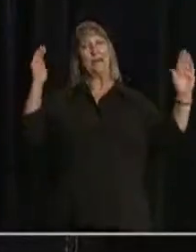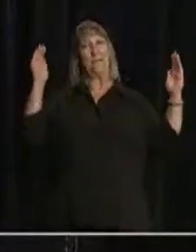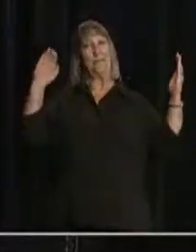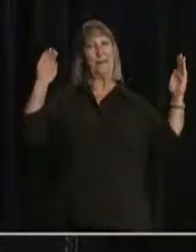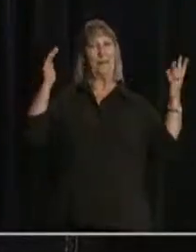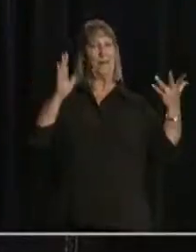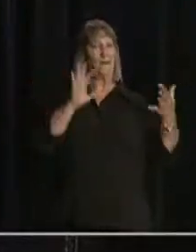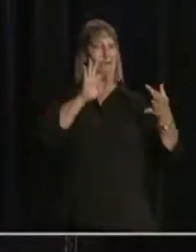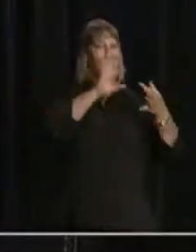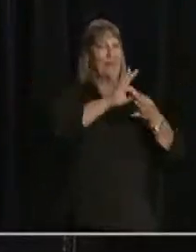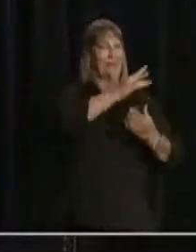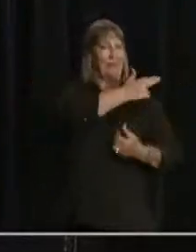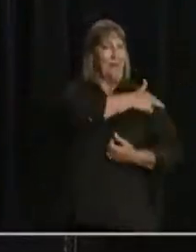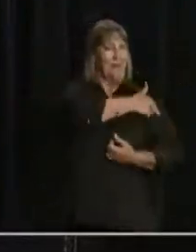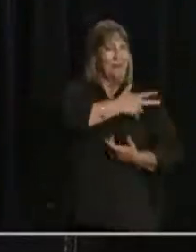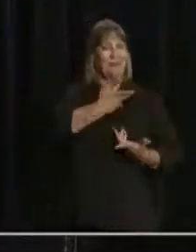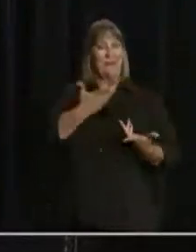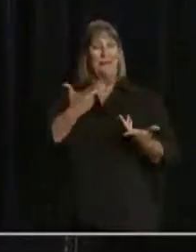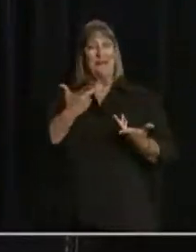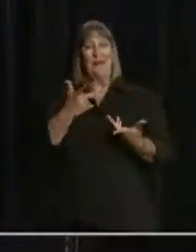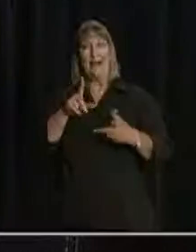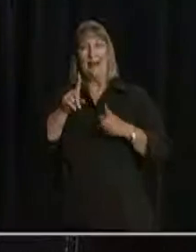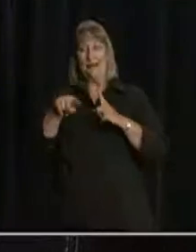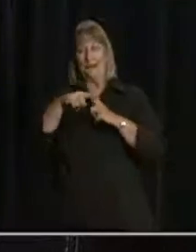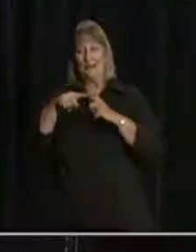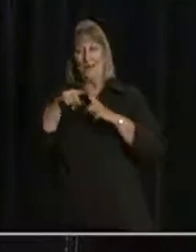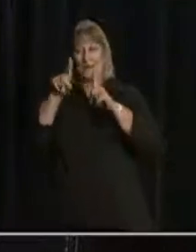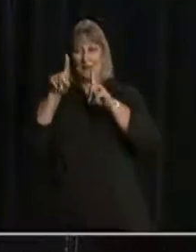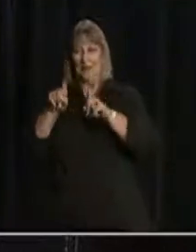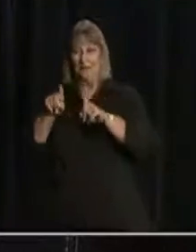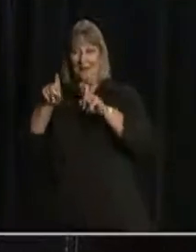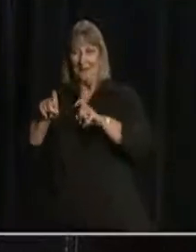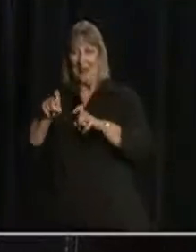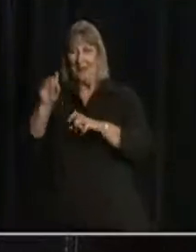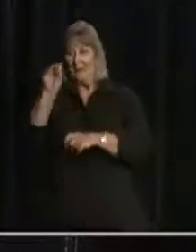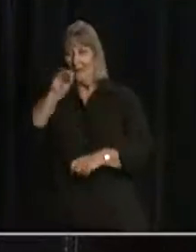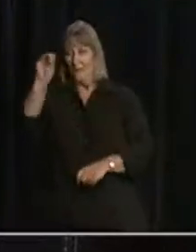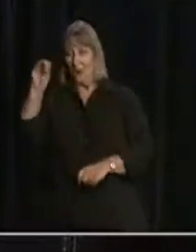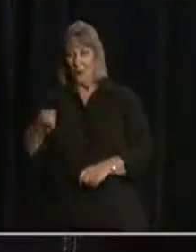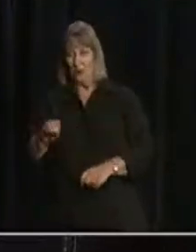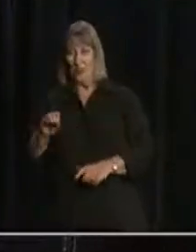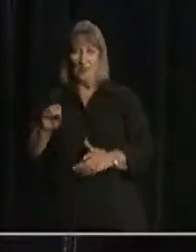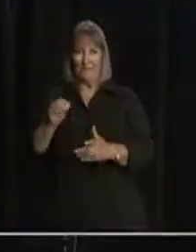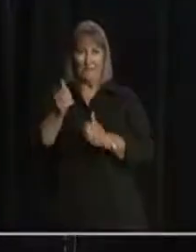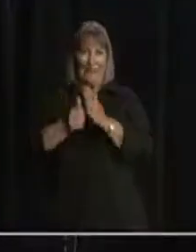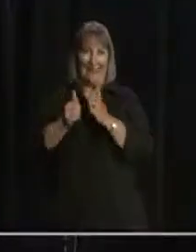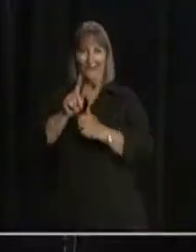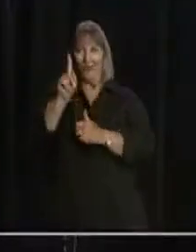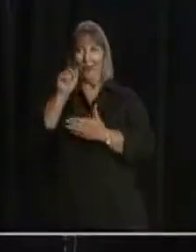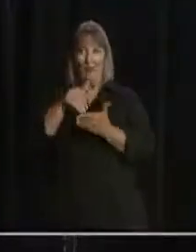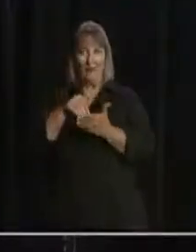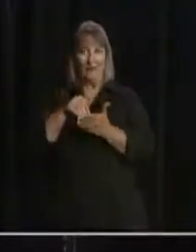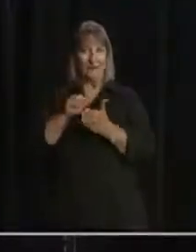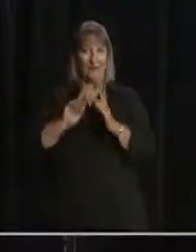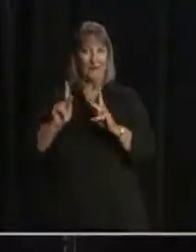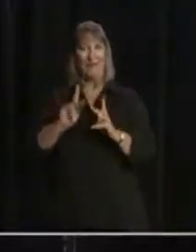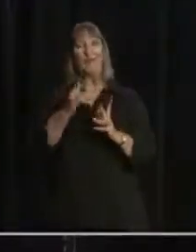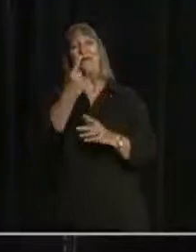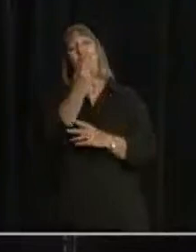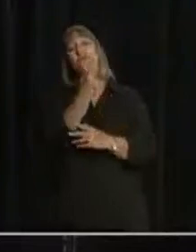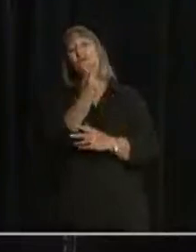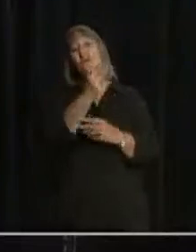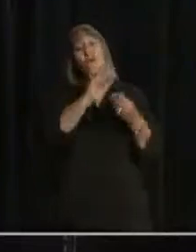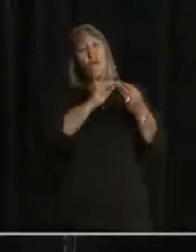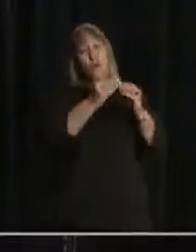tied to hospitalizations or even our average, our case rate per 100,000, just know that that's one indicator in